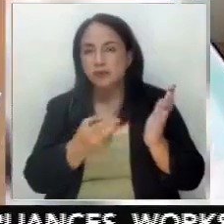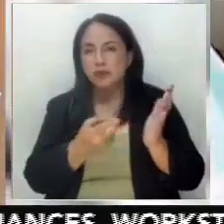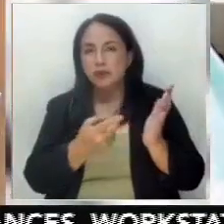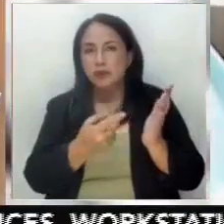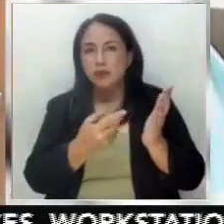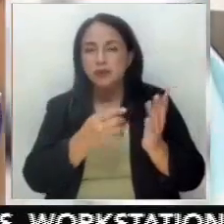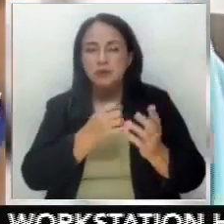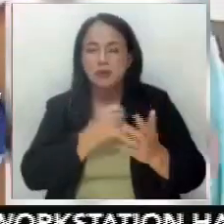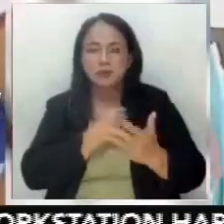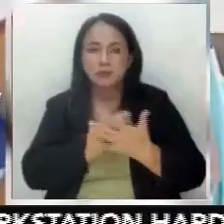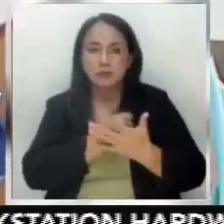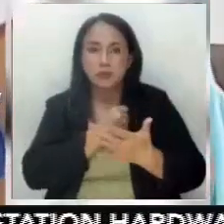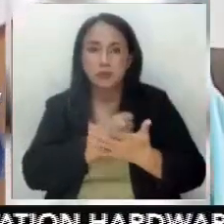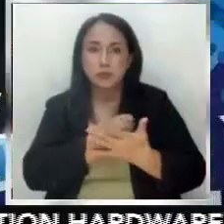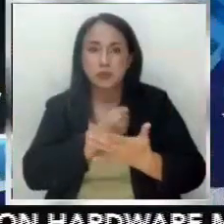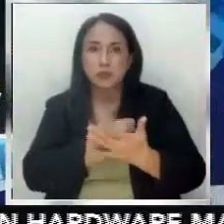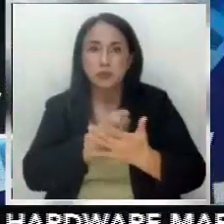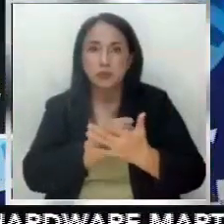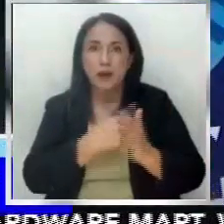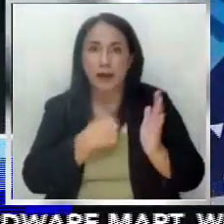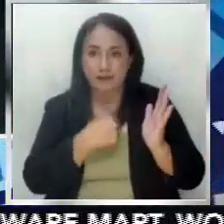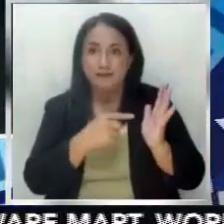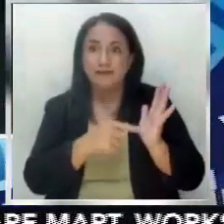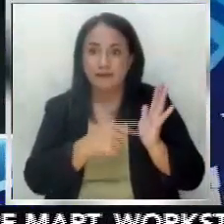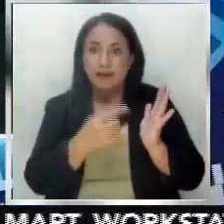heartbeat. Oo nga, instant siya.